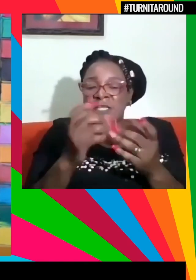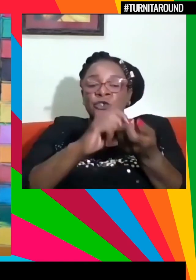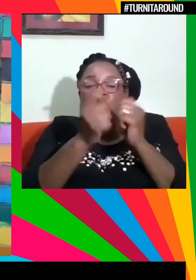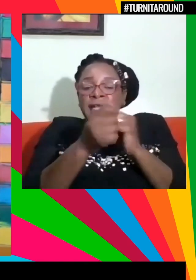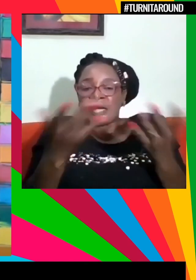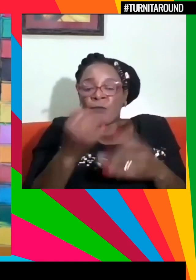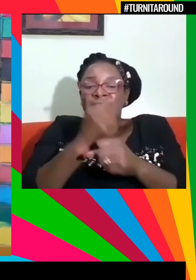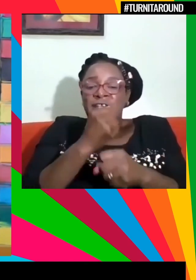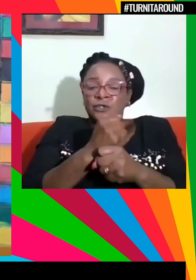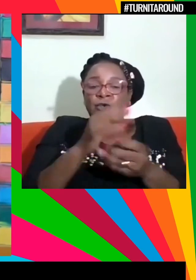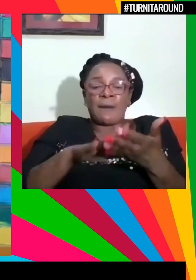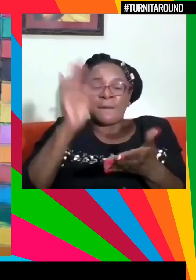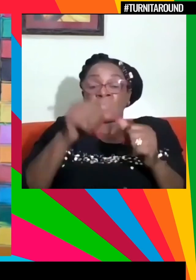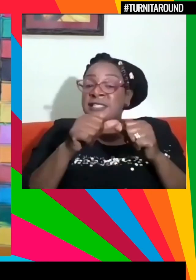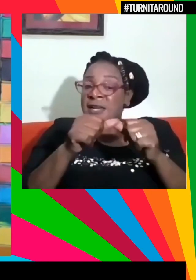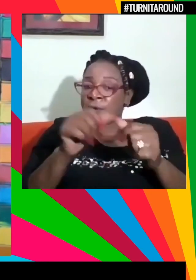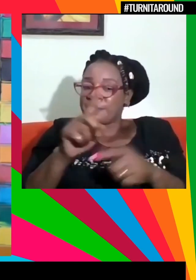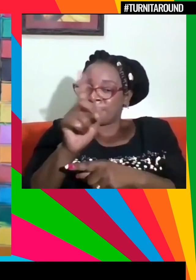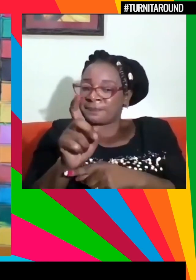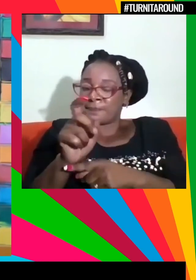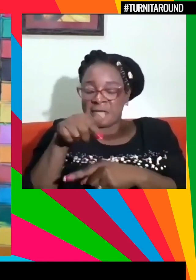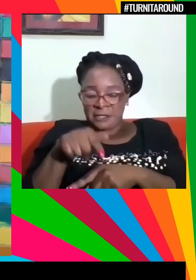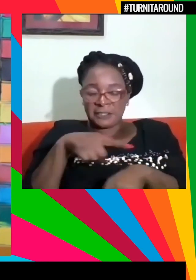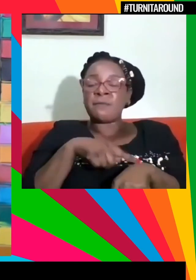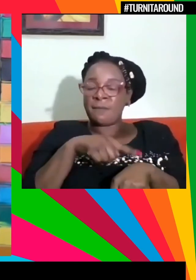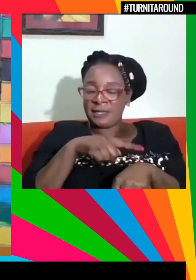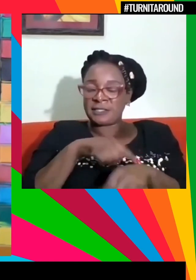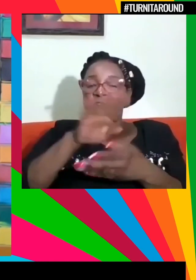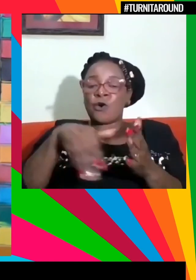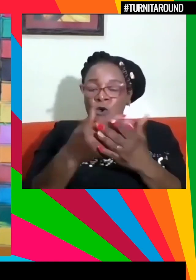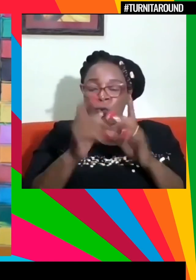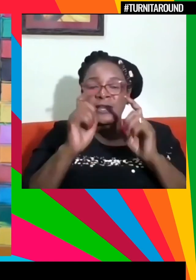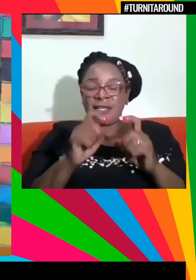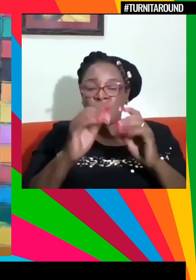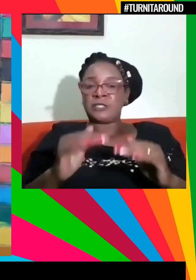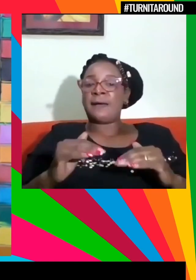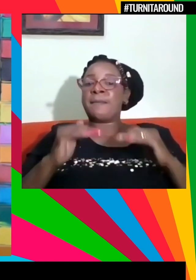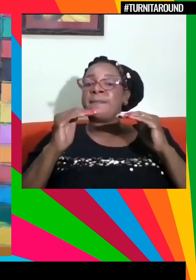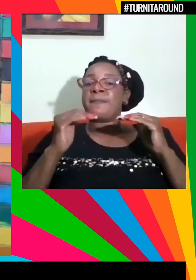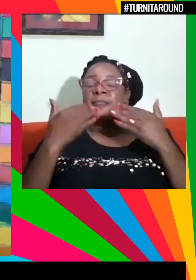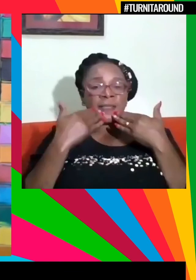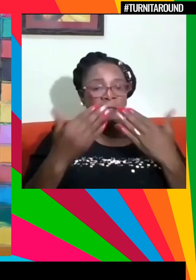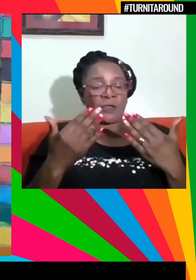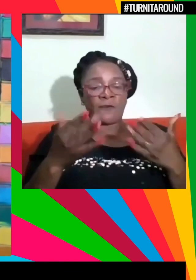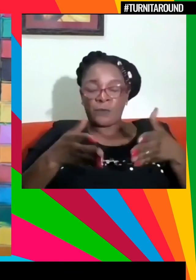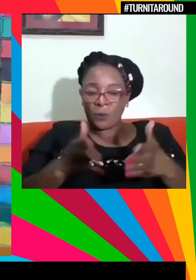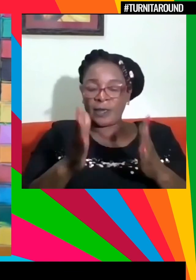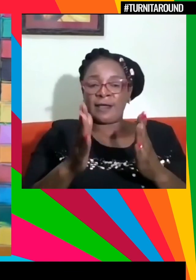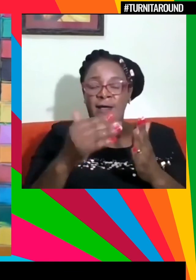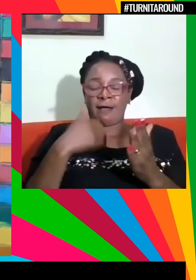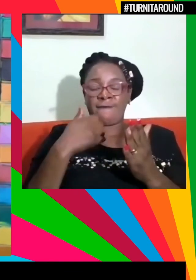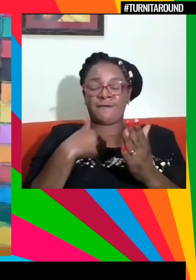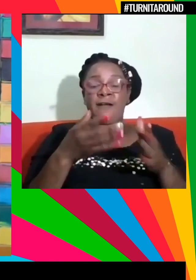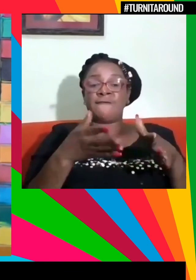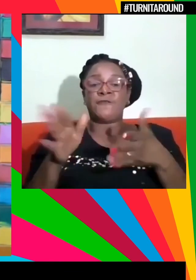function, to be more sustainable? This is the moment, and we all need to step up. And again, thank you to NextWave for creating a forum for all of us to do